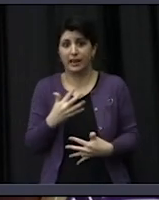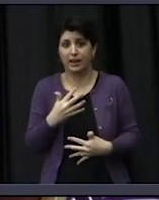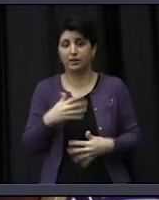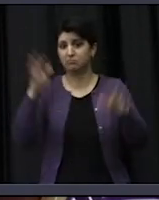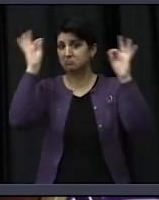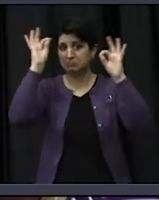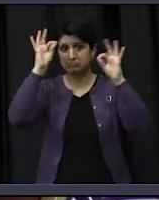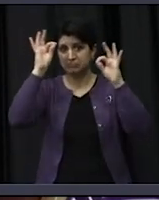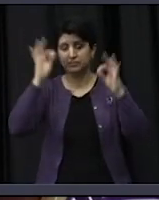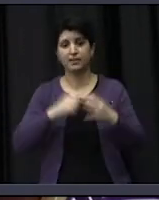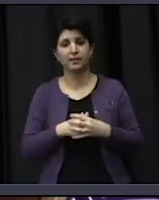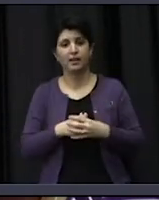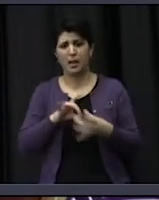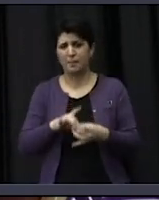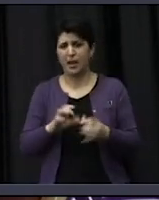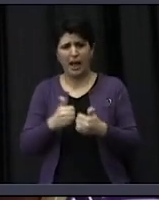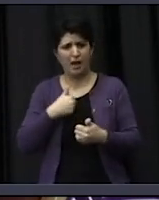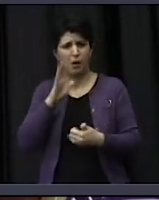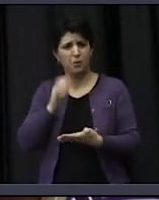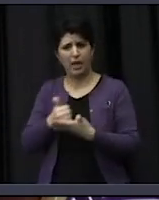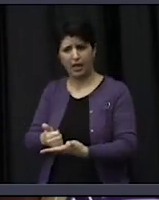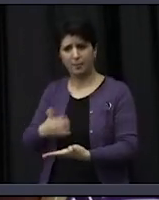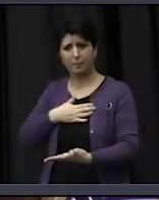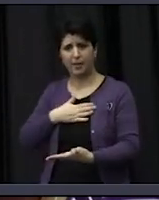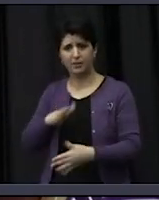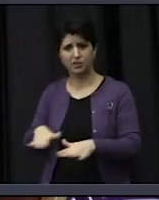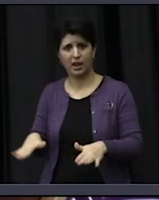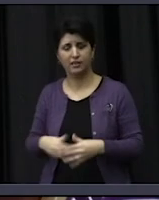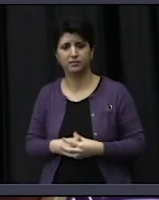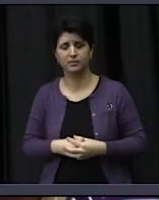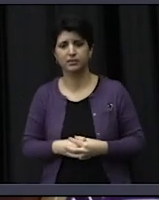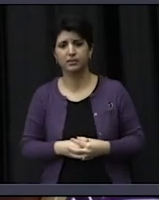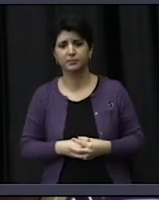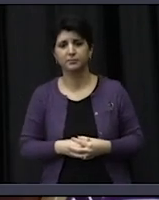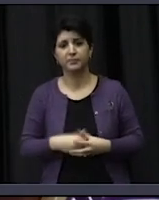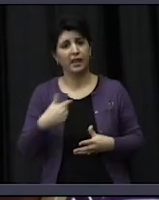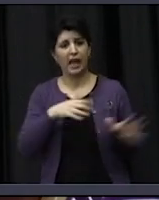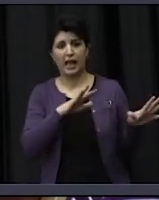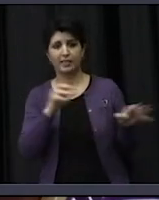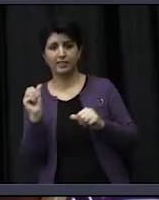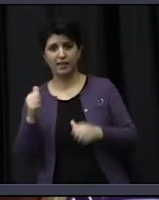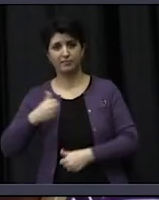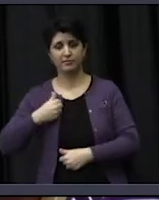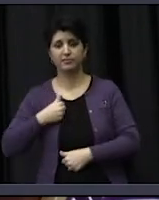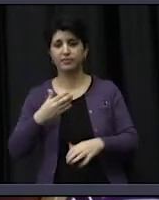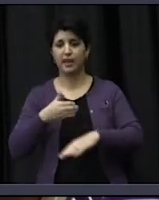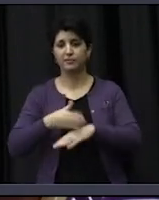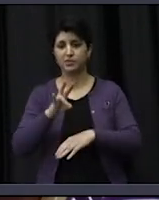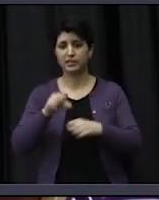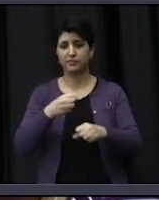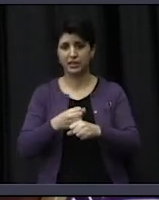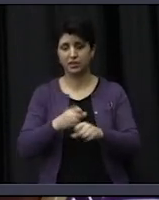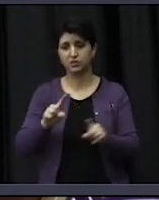clueless about how I was going to help my own child. I left active duty after 7 years, went into